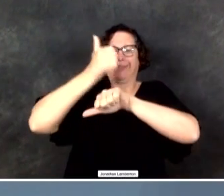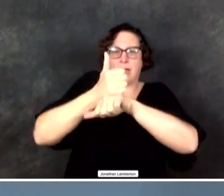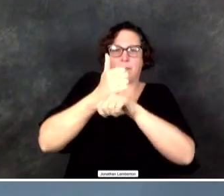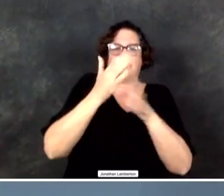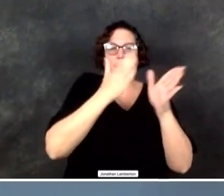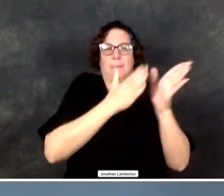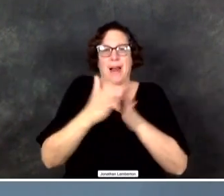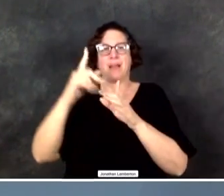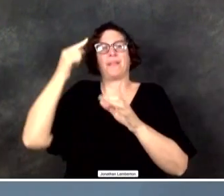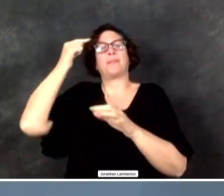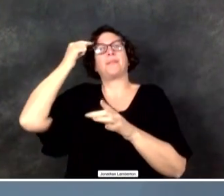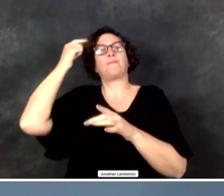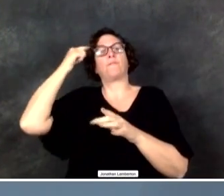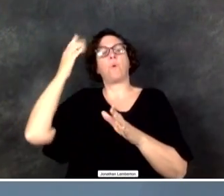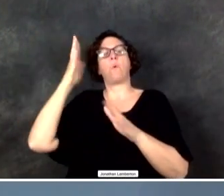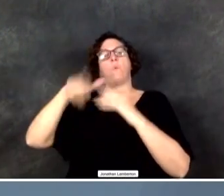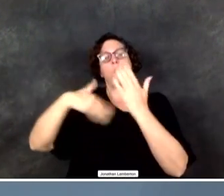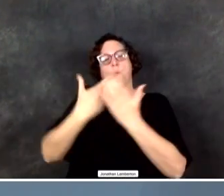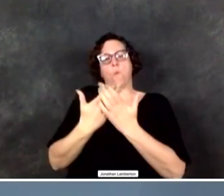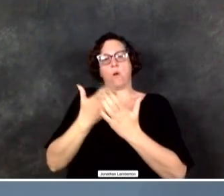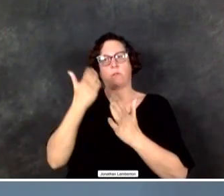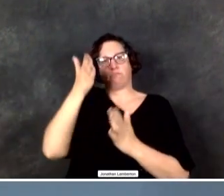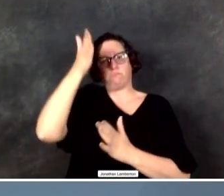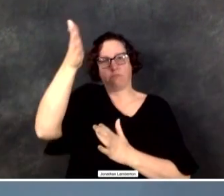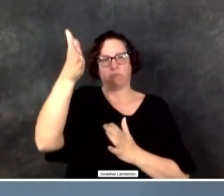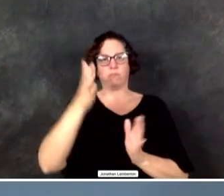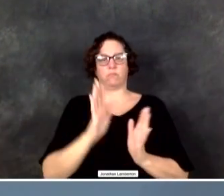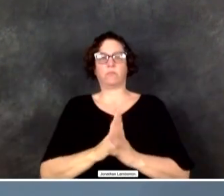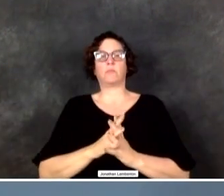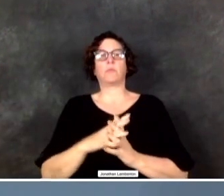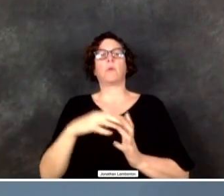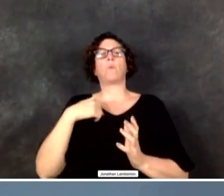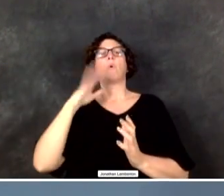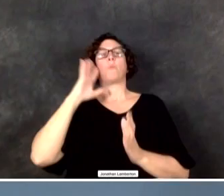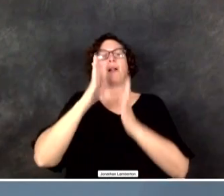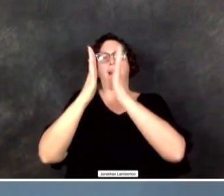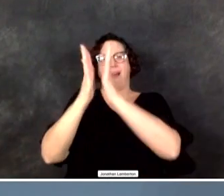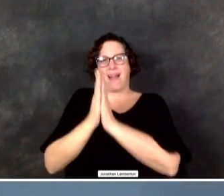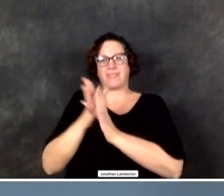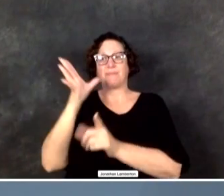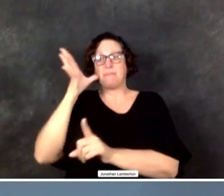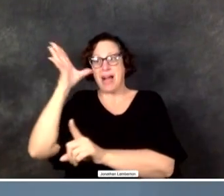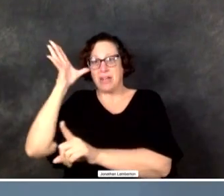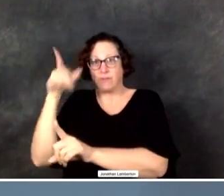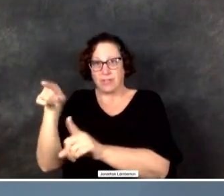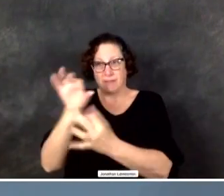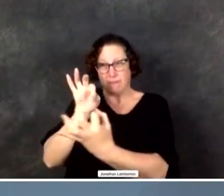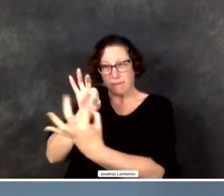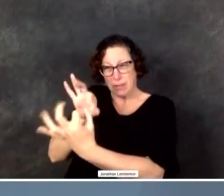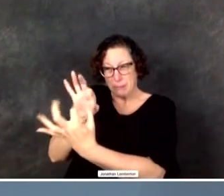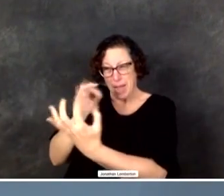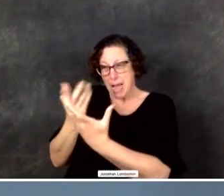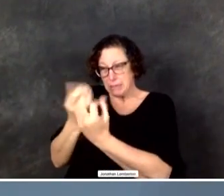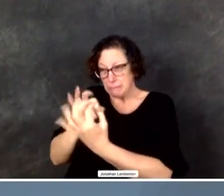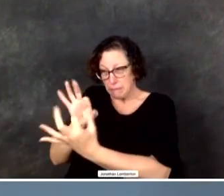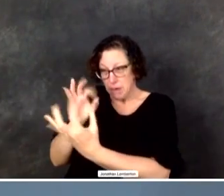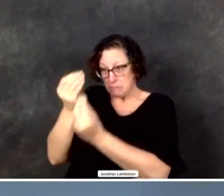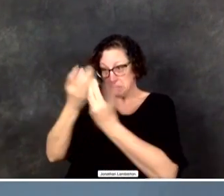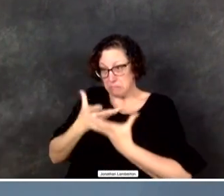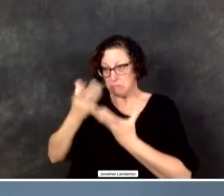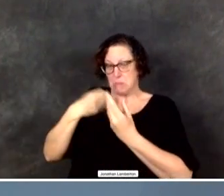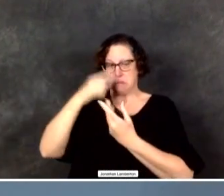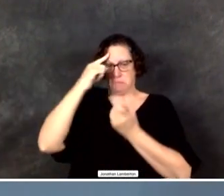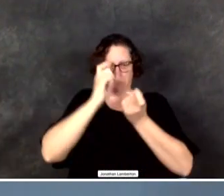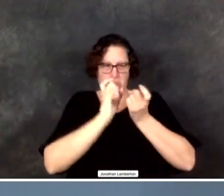well, we will be soliciting the feedback of parents as well, because obviously they're going through